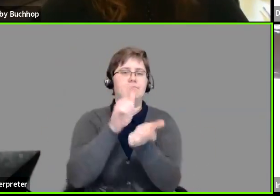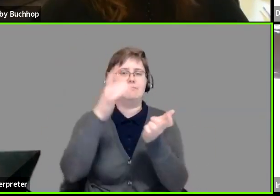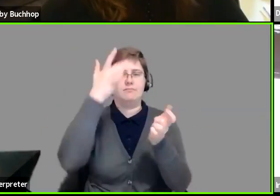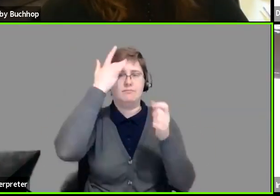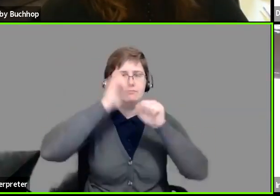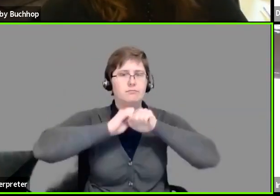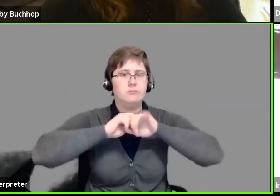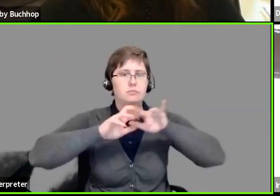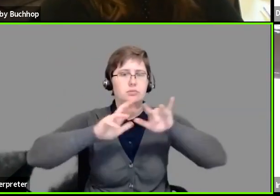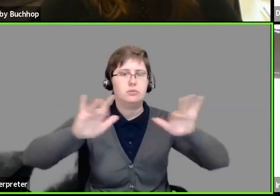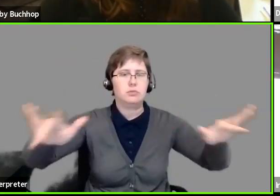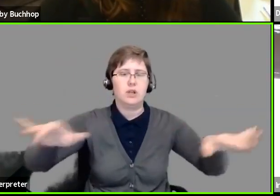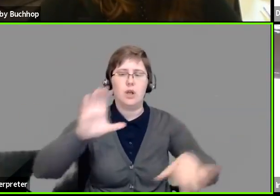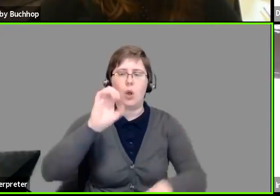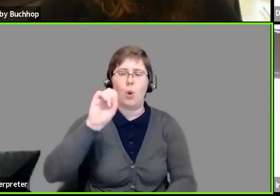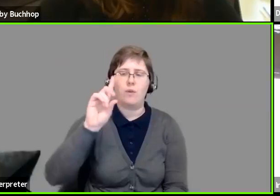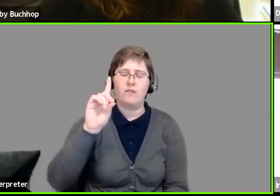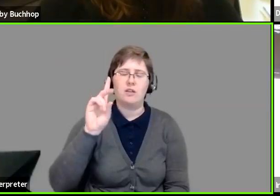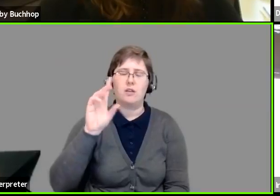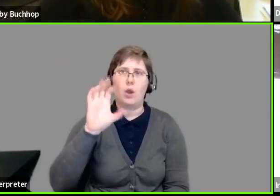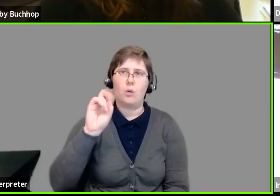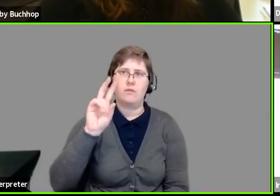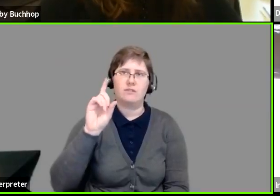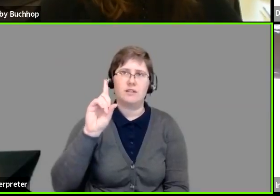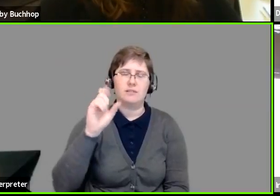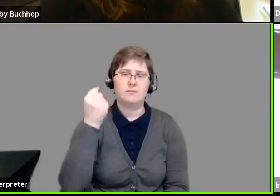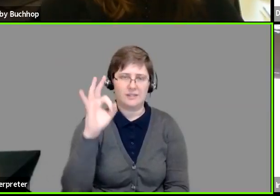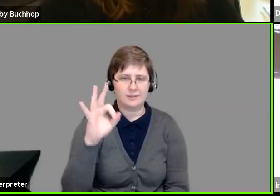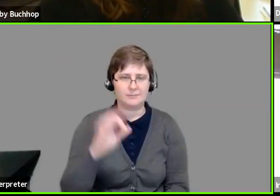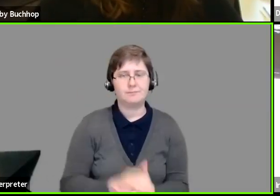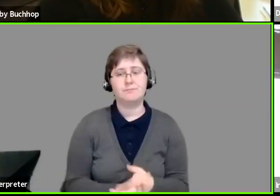spread of COVID-19. Now that the